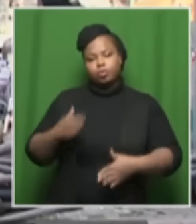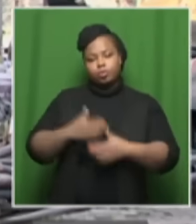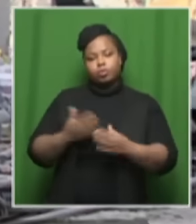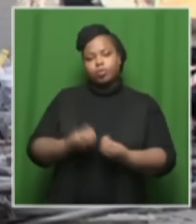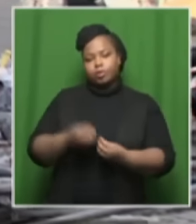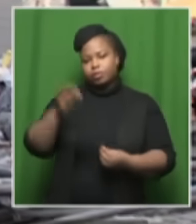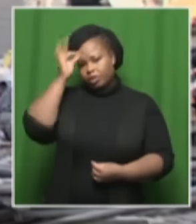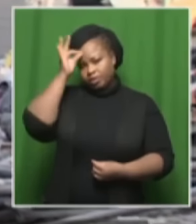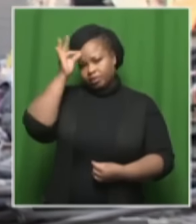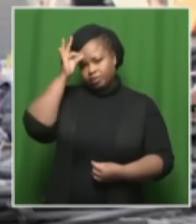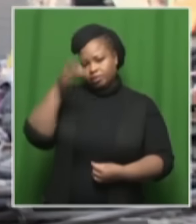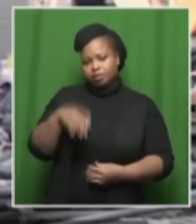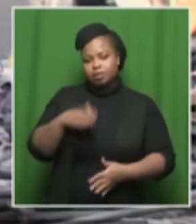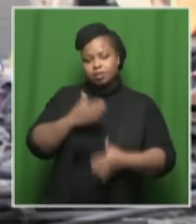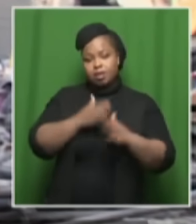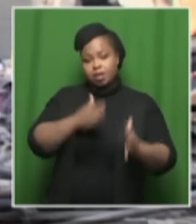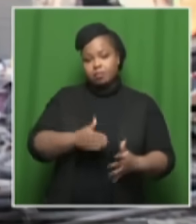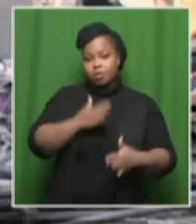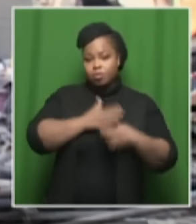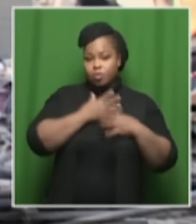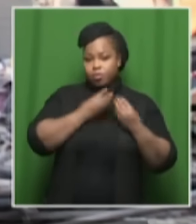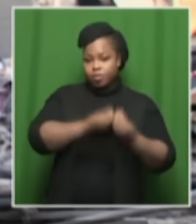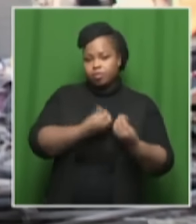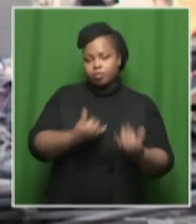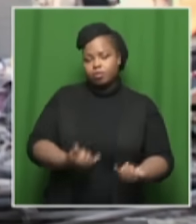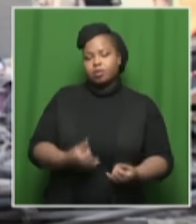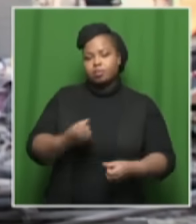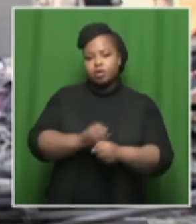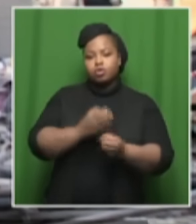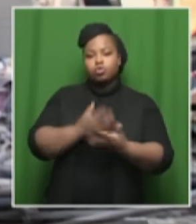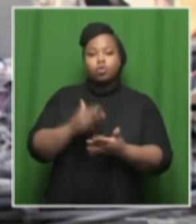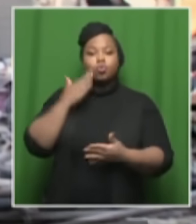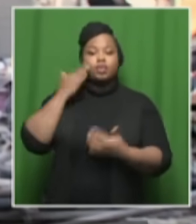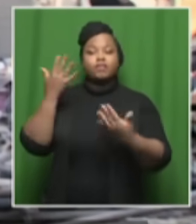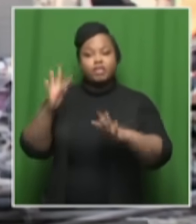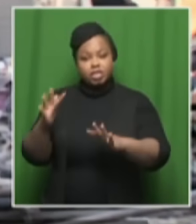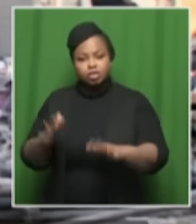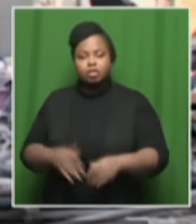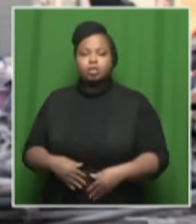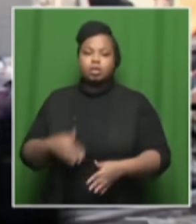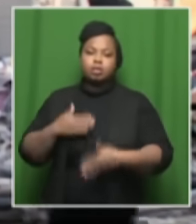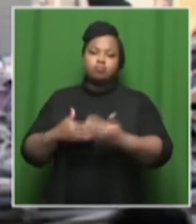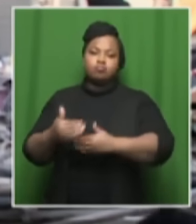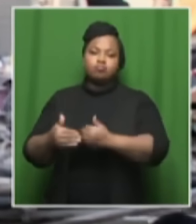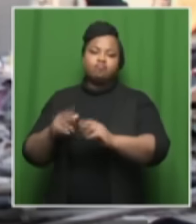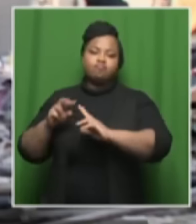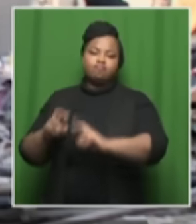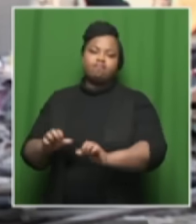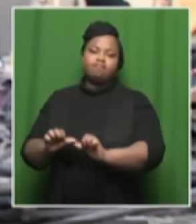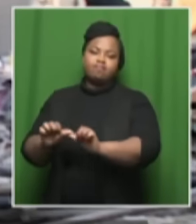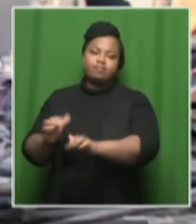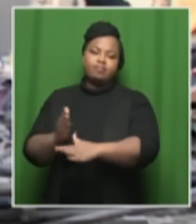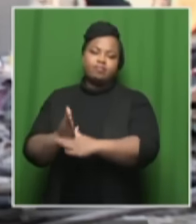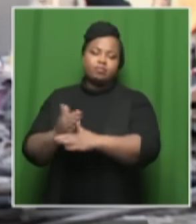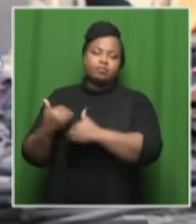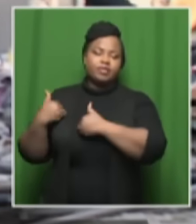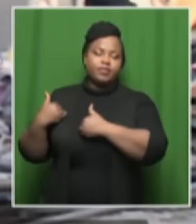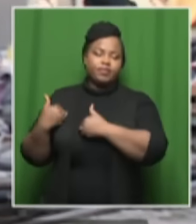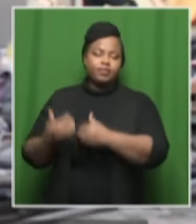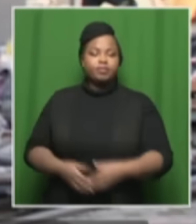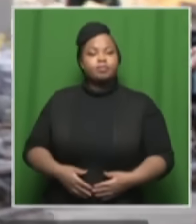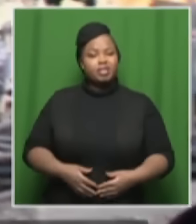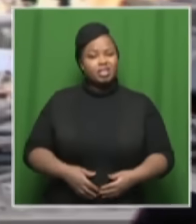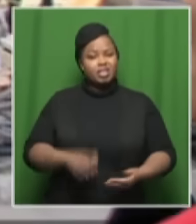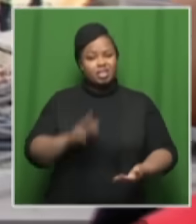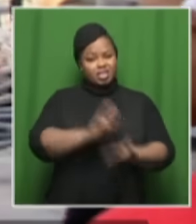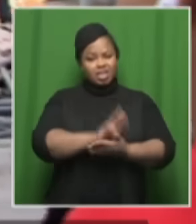police and Labour today, to ensure that when we go off-site that it is safe to work in. Colin, there are 19 people unaccounted